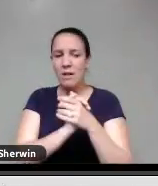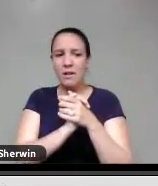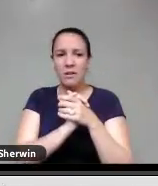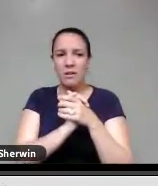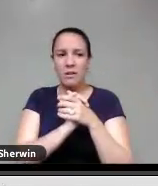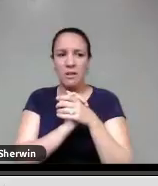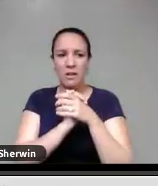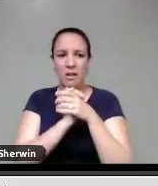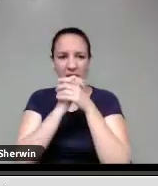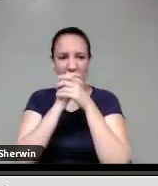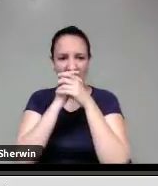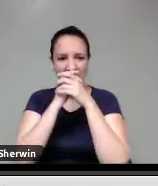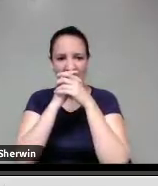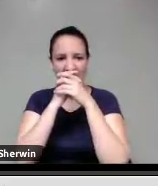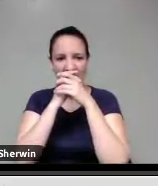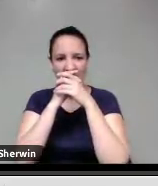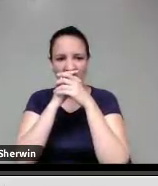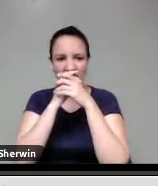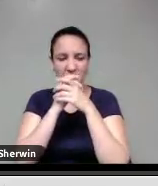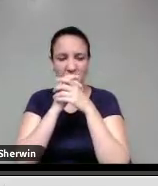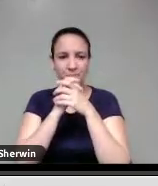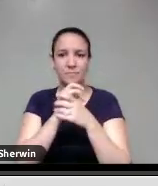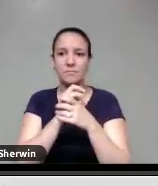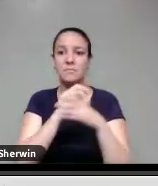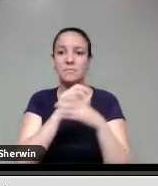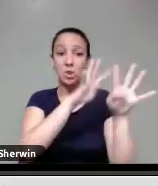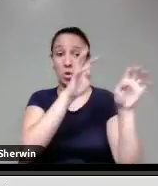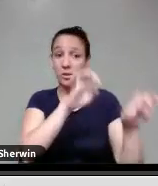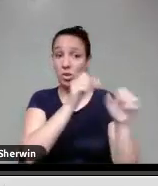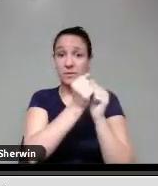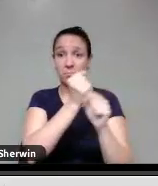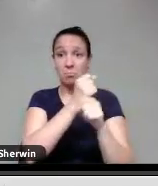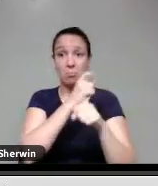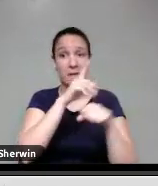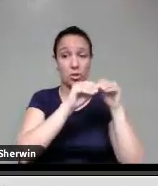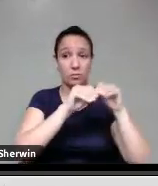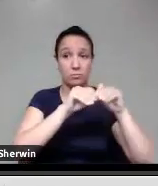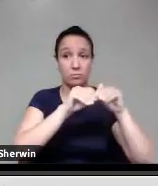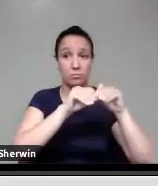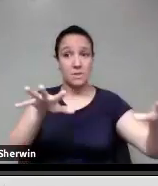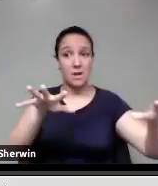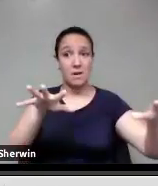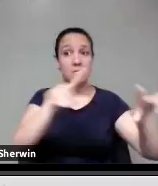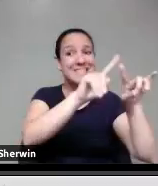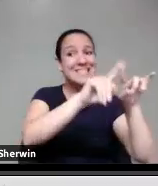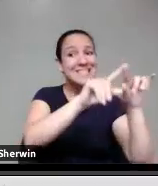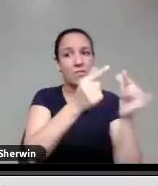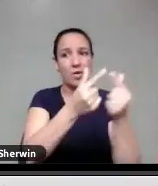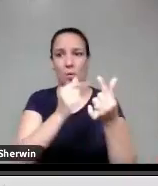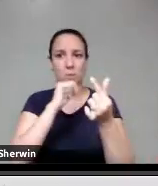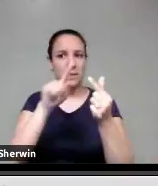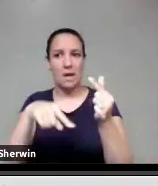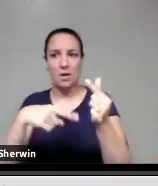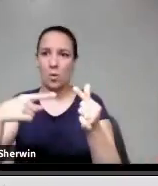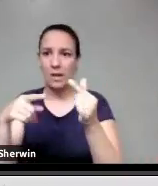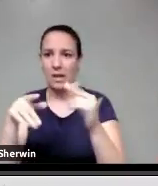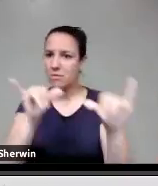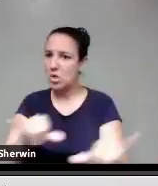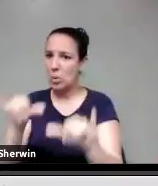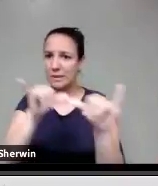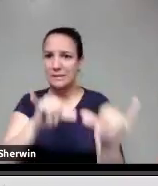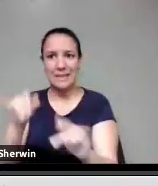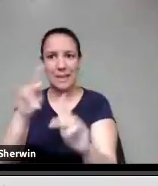just the people that are coming in the front door, but that they're going out to other groups that you think you might be able to serve. You're just not quite sure what